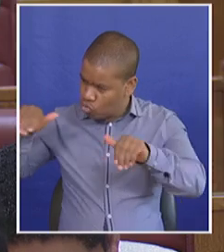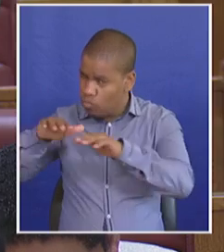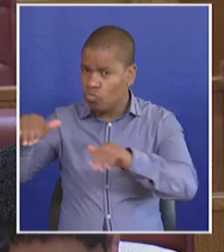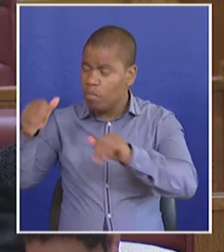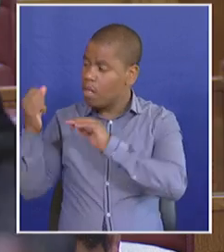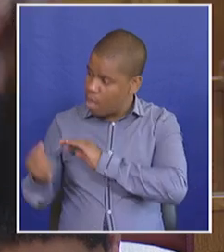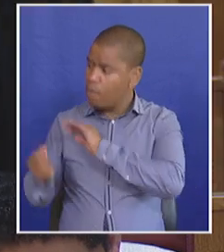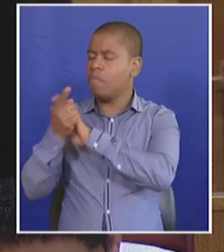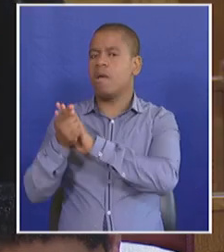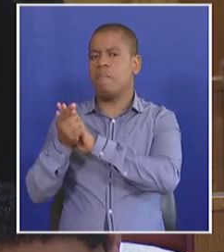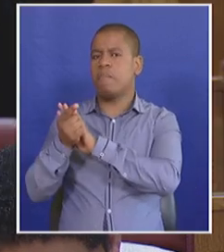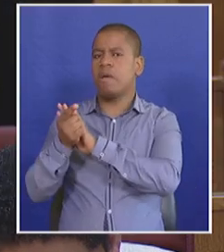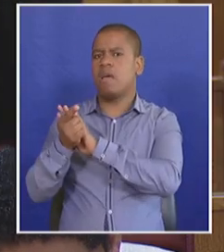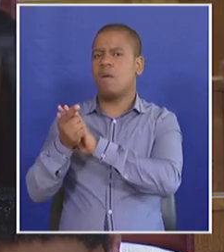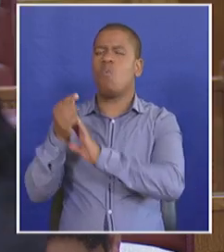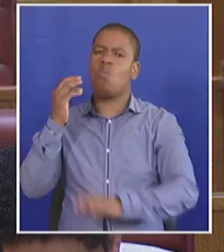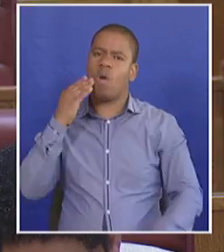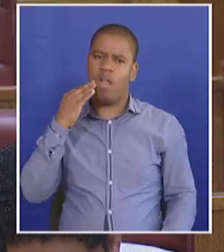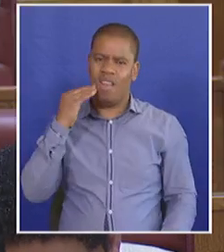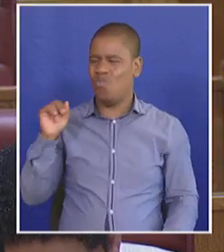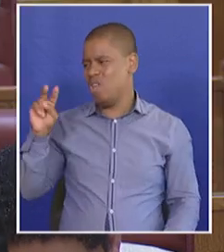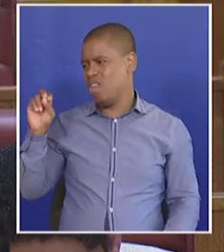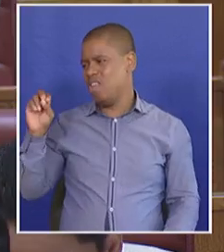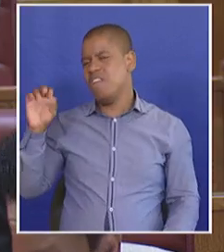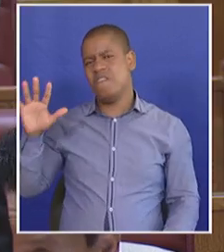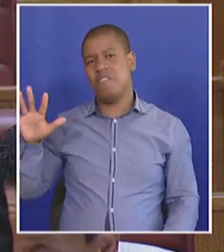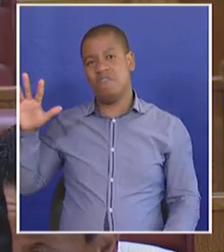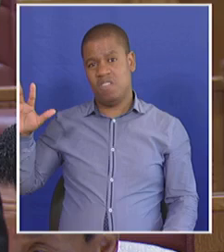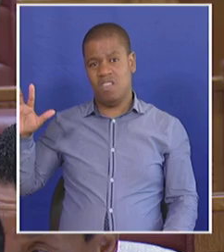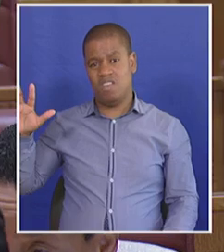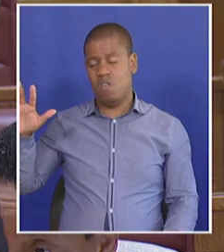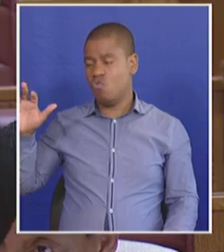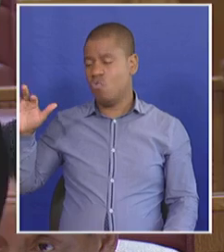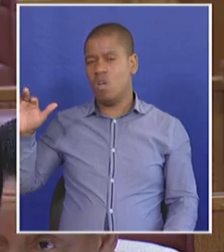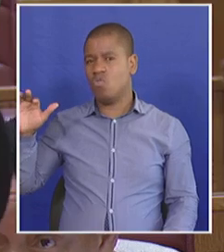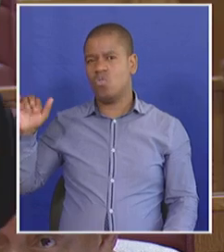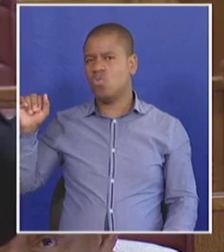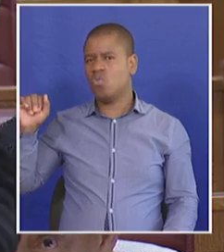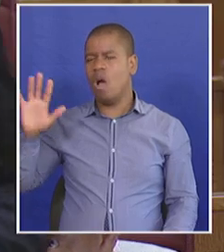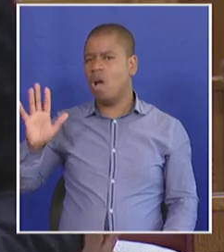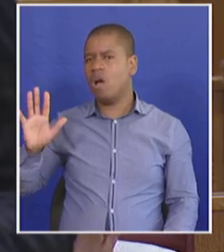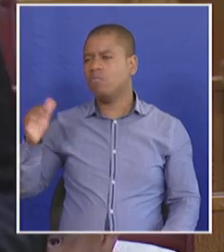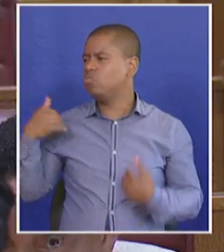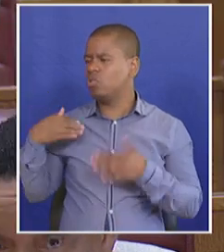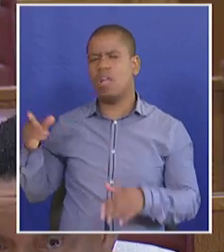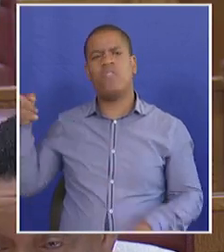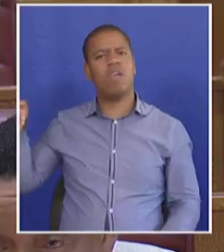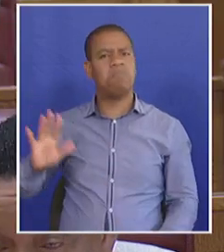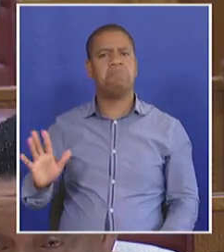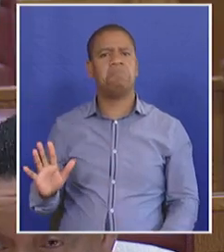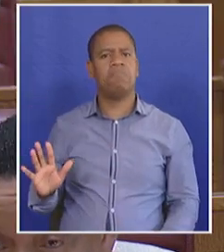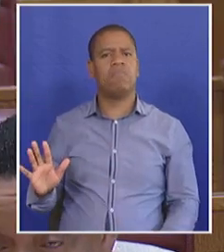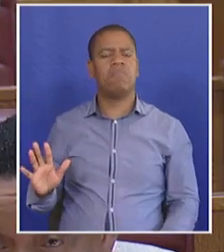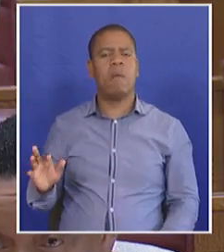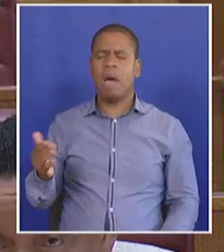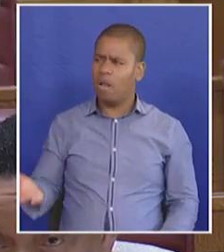in 2014. It arose way back in 2009. And who said that?